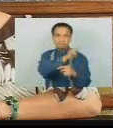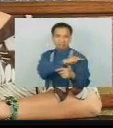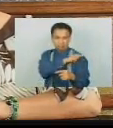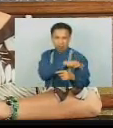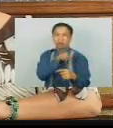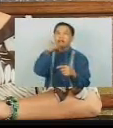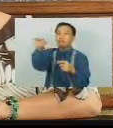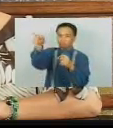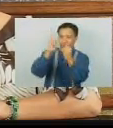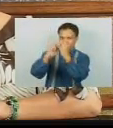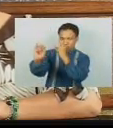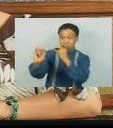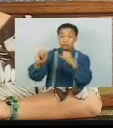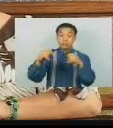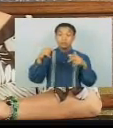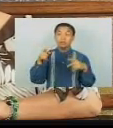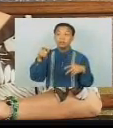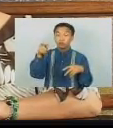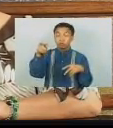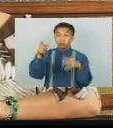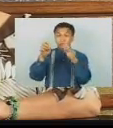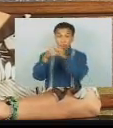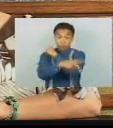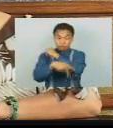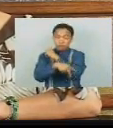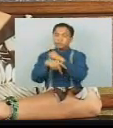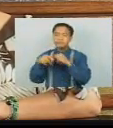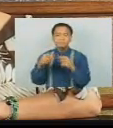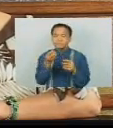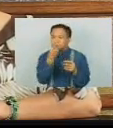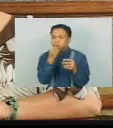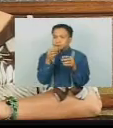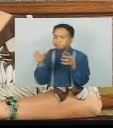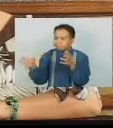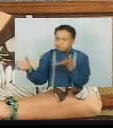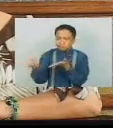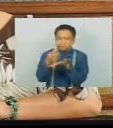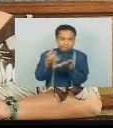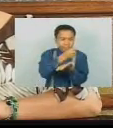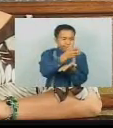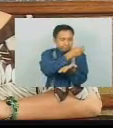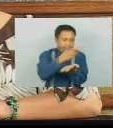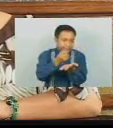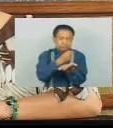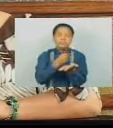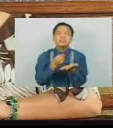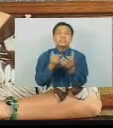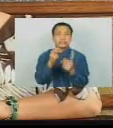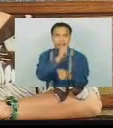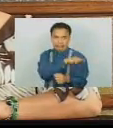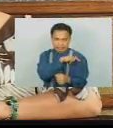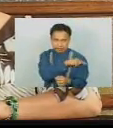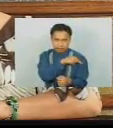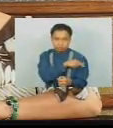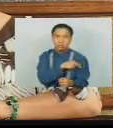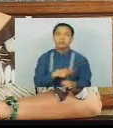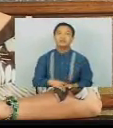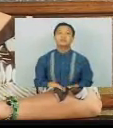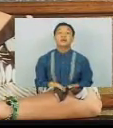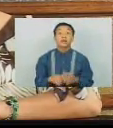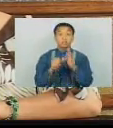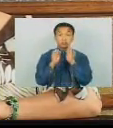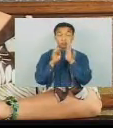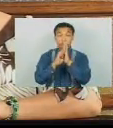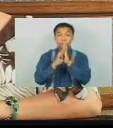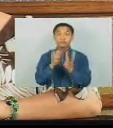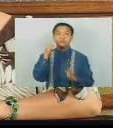kung ano lang yung meron ka dun sa paligid, that's what you eat. So ang simple lang nila, even with women's health. Diba? Ang